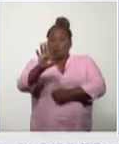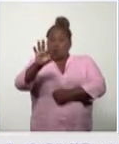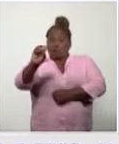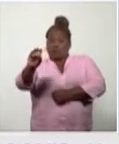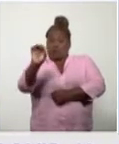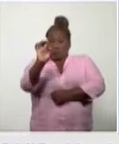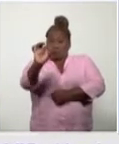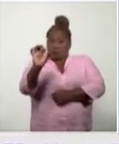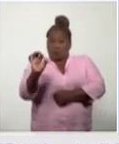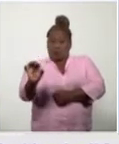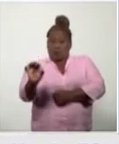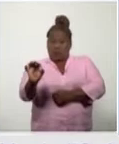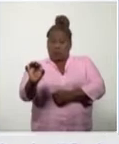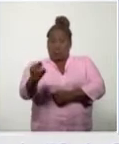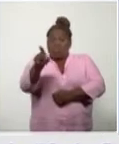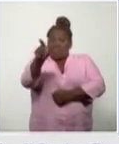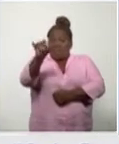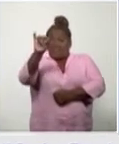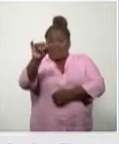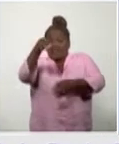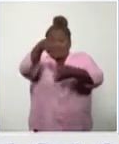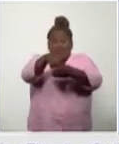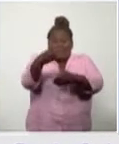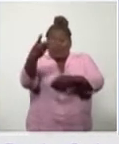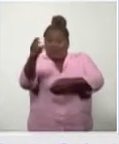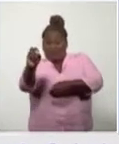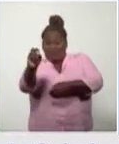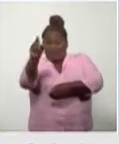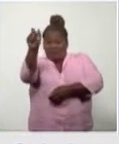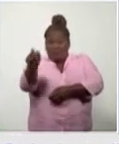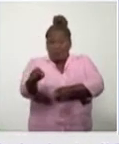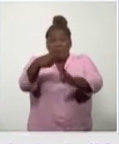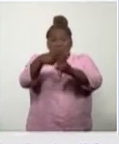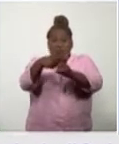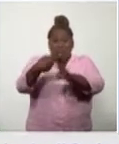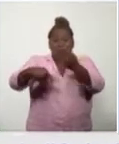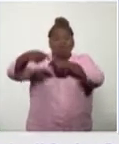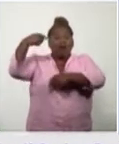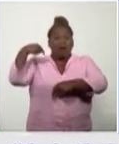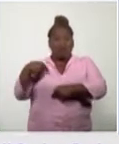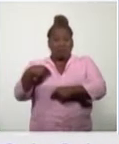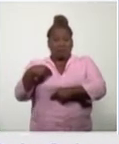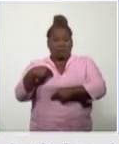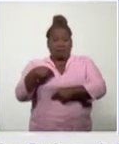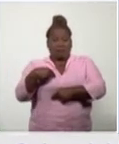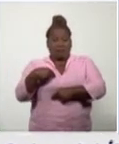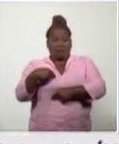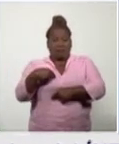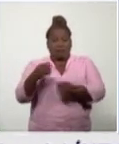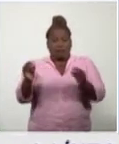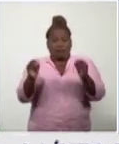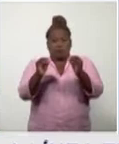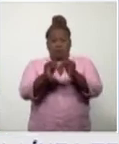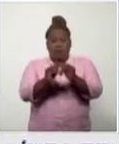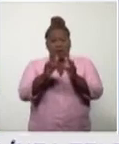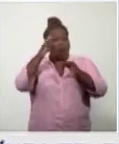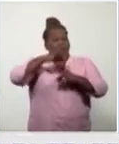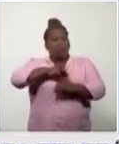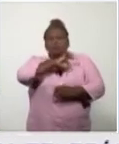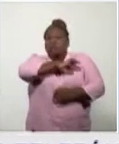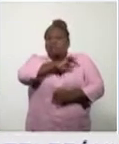50.2%. 80%, that is 16 out of the 20 cases diagnosed yesterday,